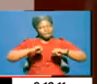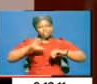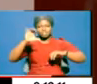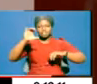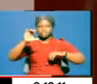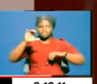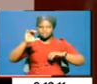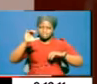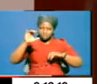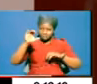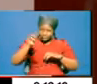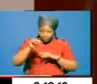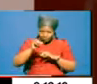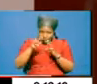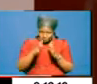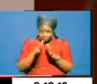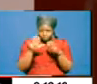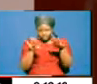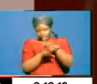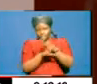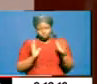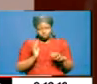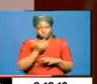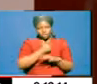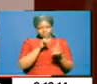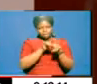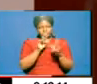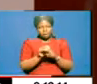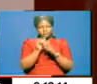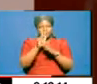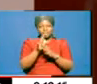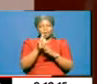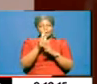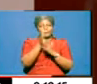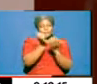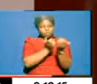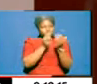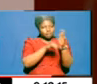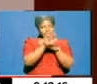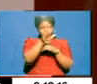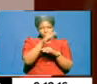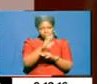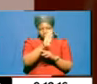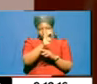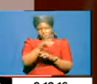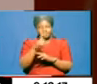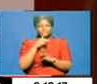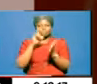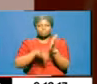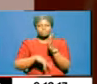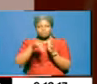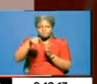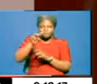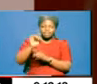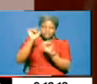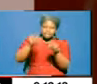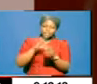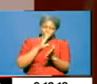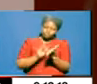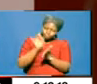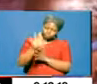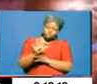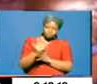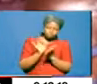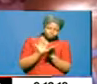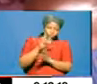as the leader of government business in Parliament. The bill provides that Prime Minister can be dismissed from office by the President